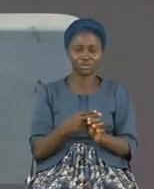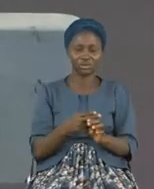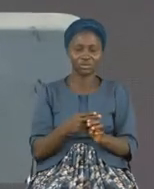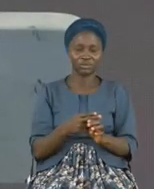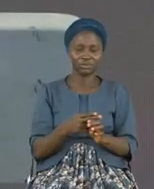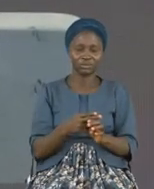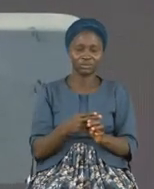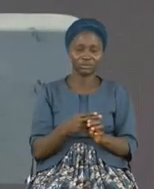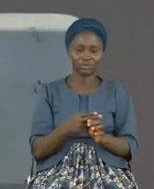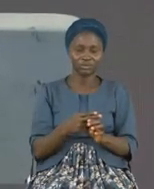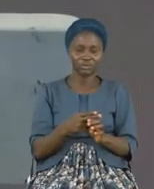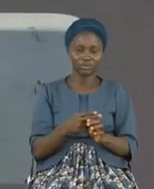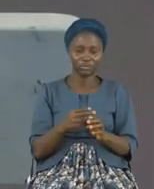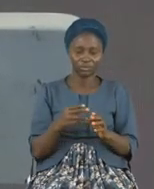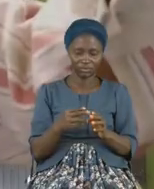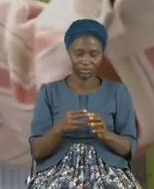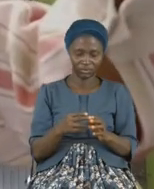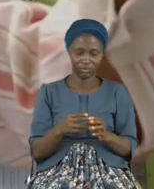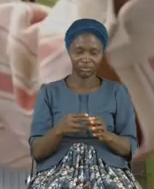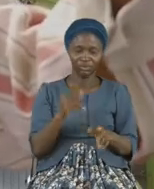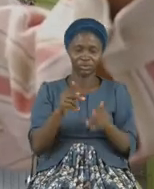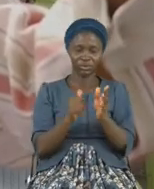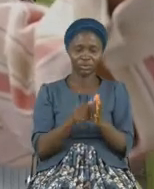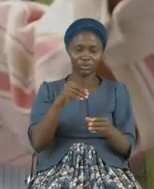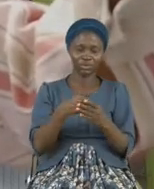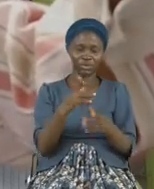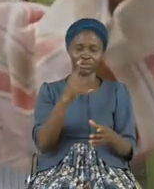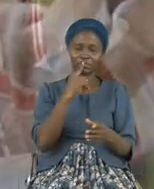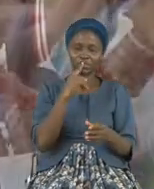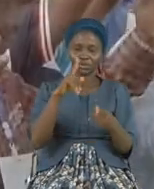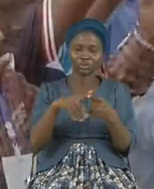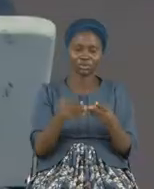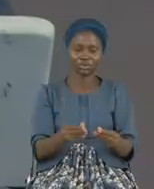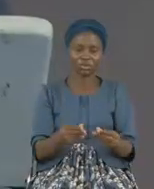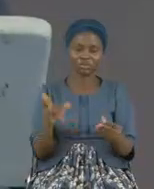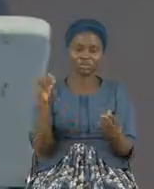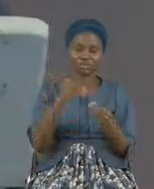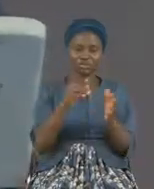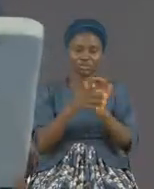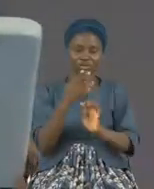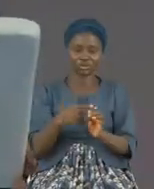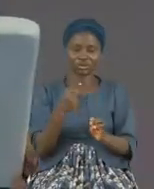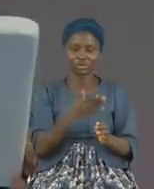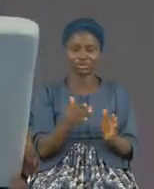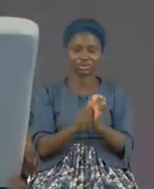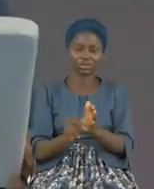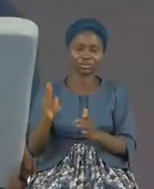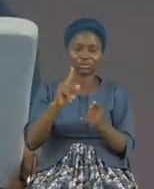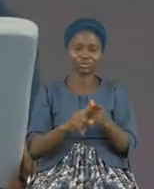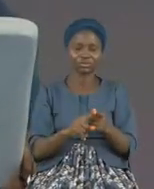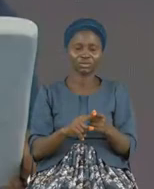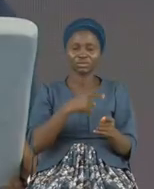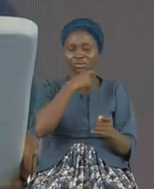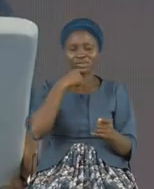to the ground, no more. The things that choose to drive us angry,